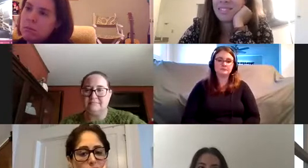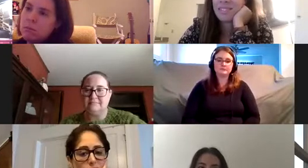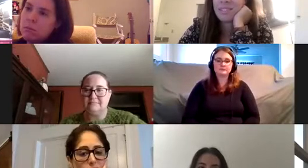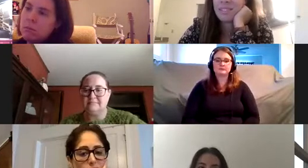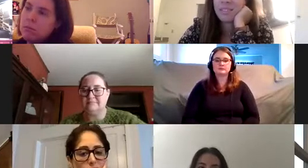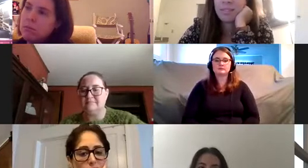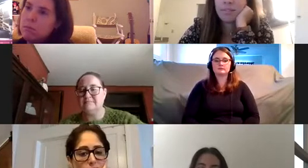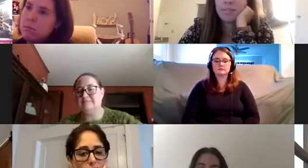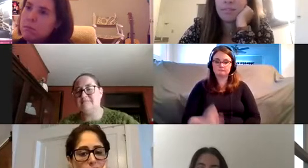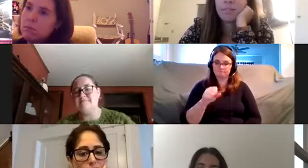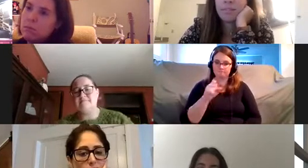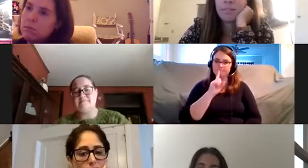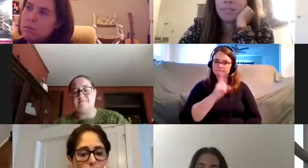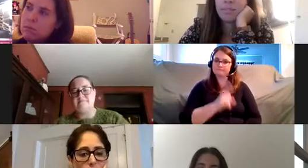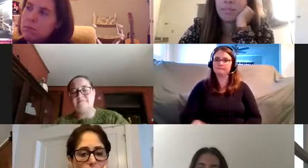Absolutely.